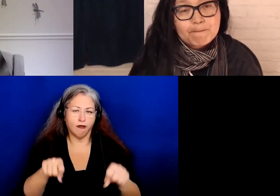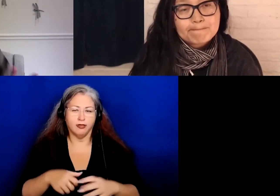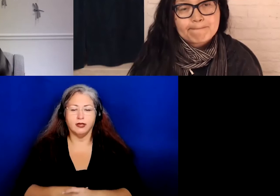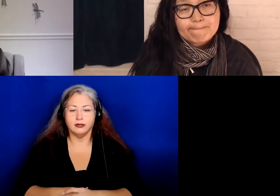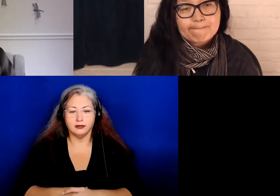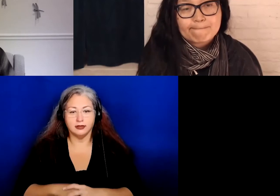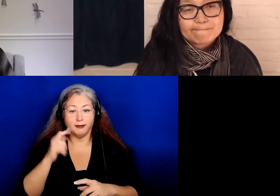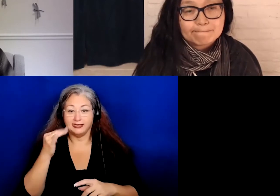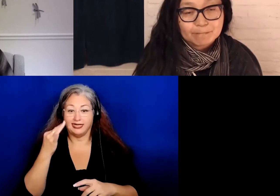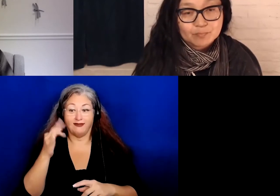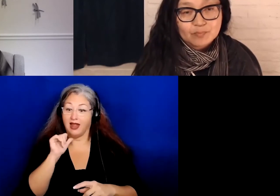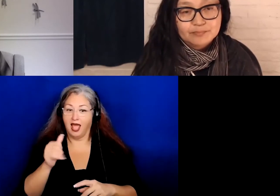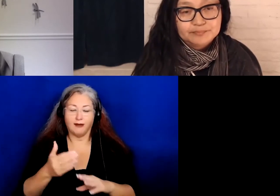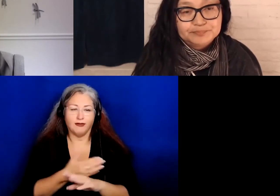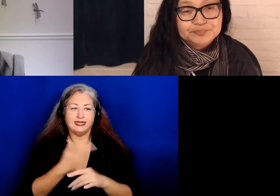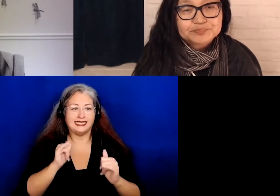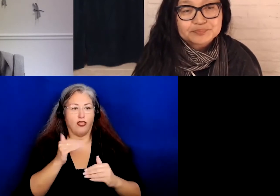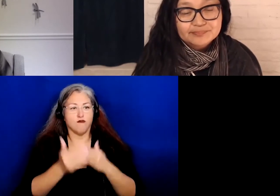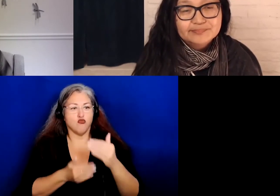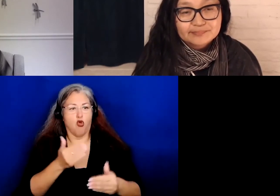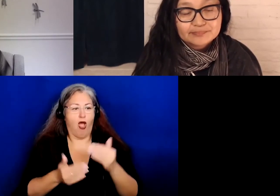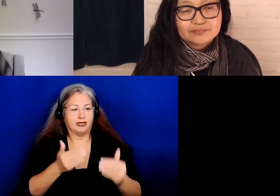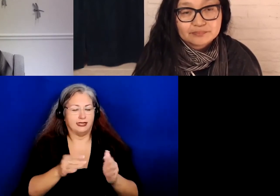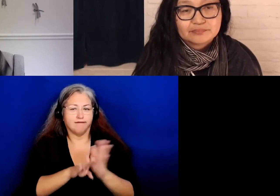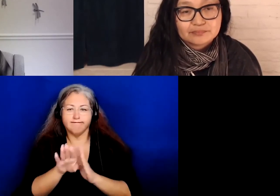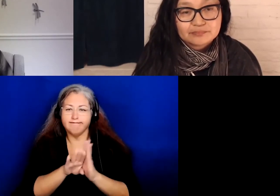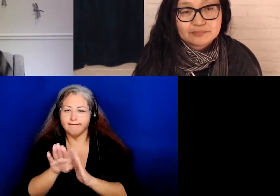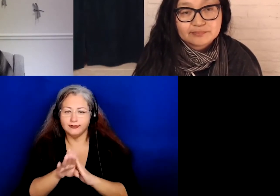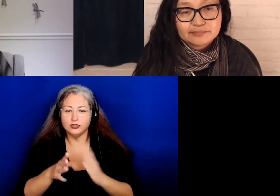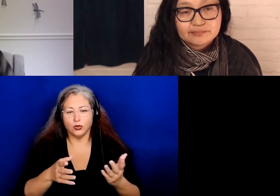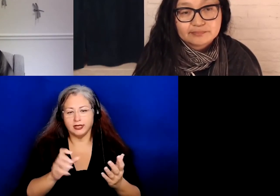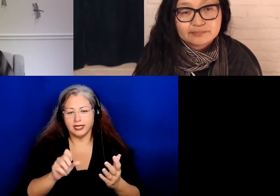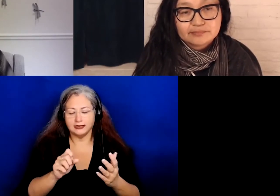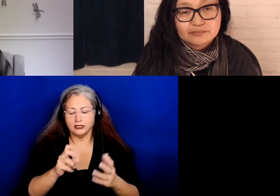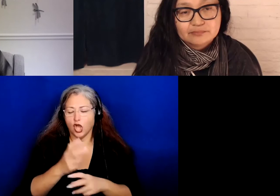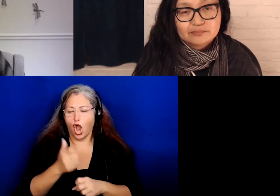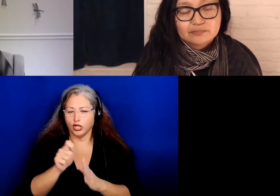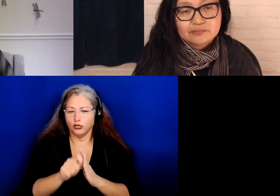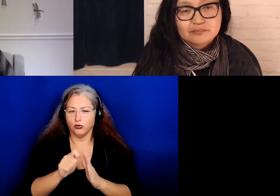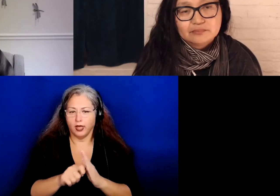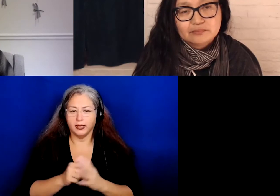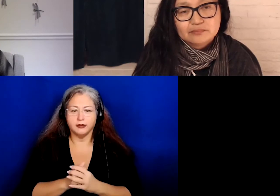because before that it's just in the process of becoming. So that's it's a lot harder to write about. But